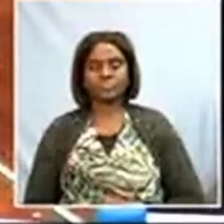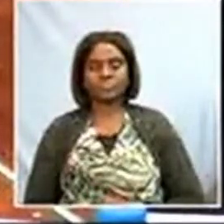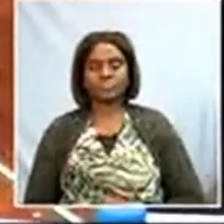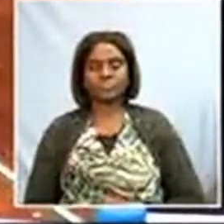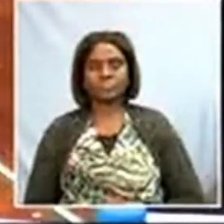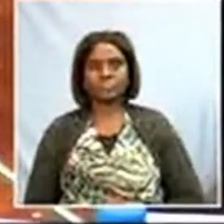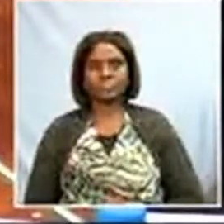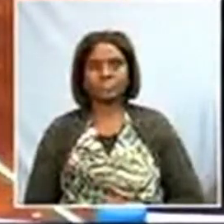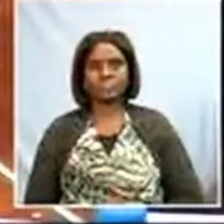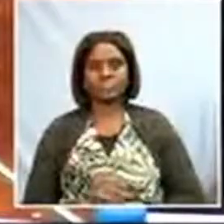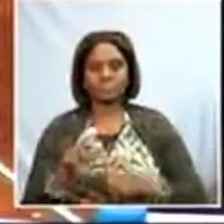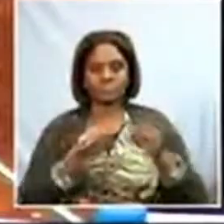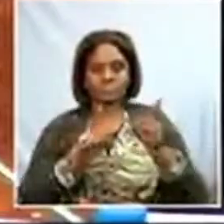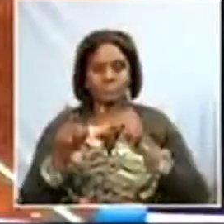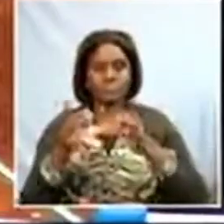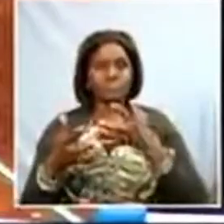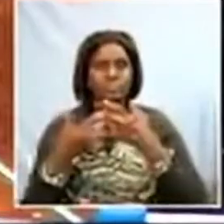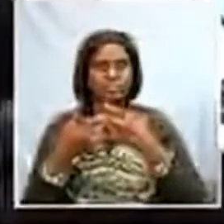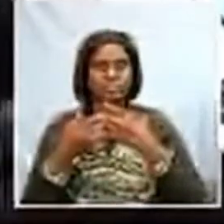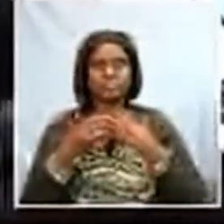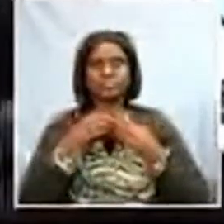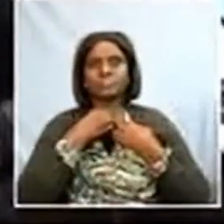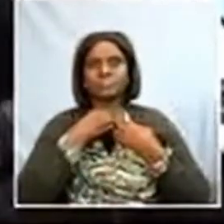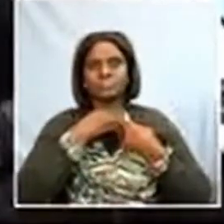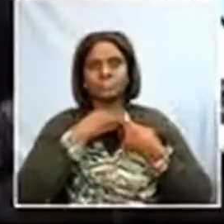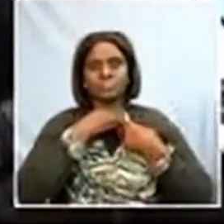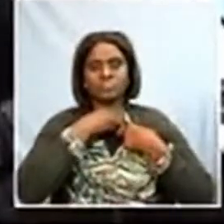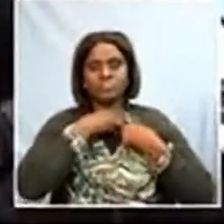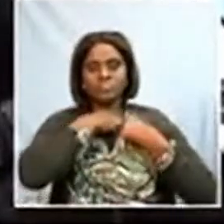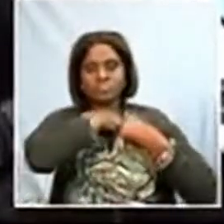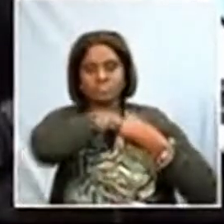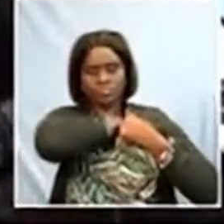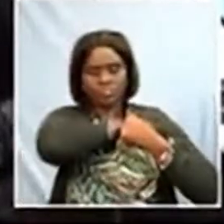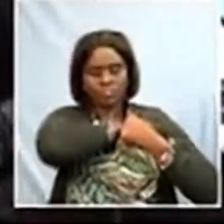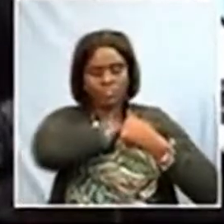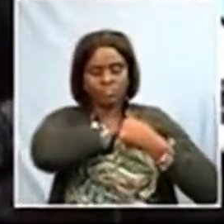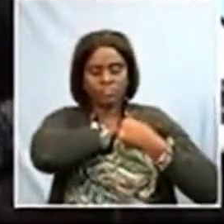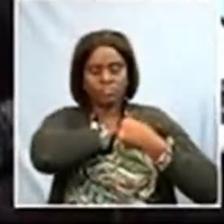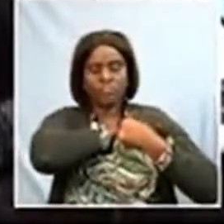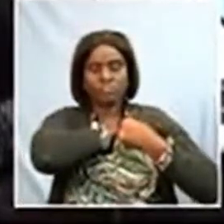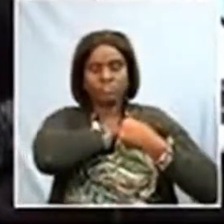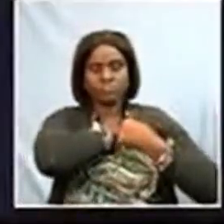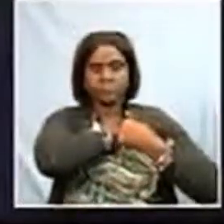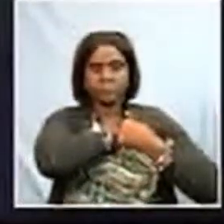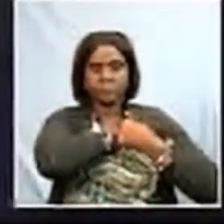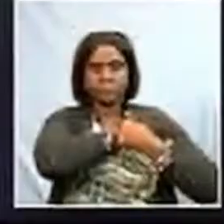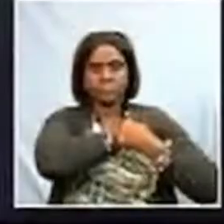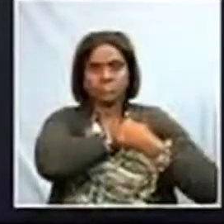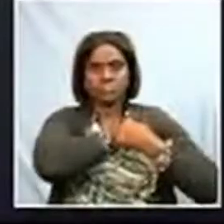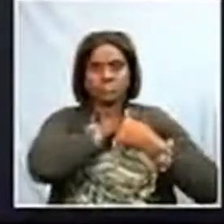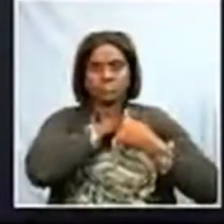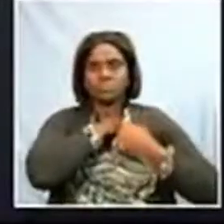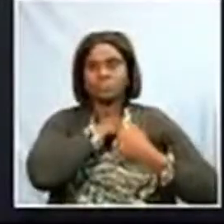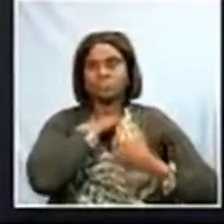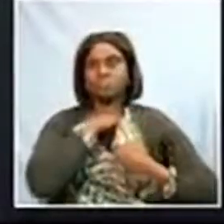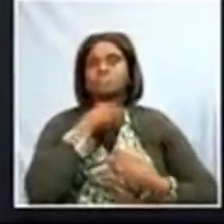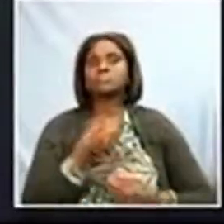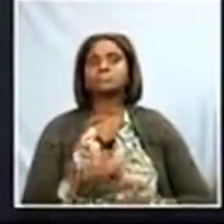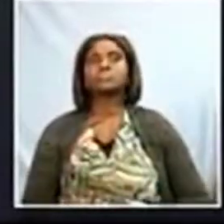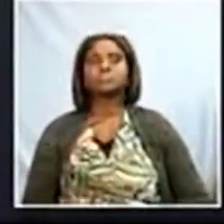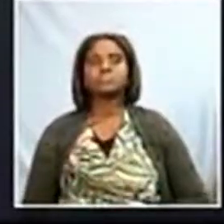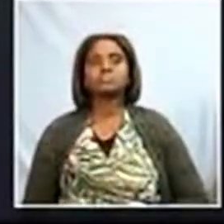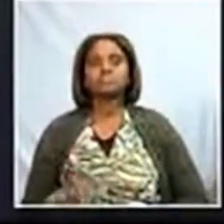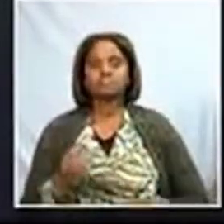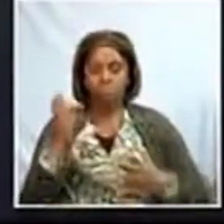that to the Director Engineering. Director Engineering, are you helping them? I think the concerns